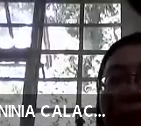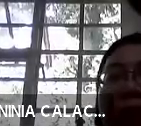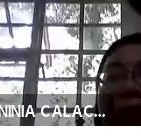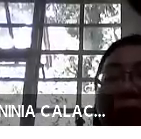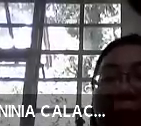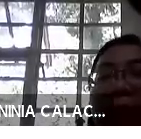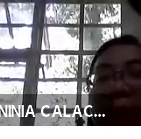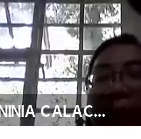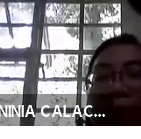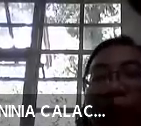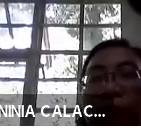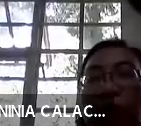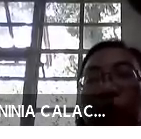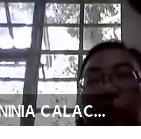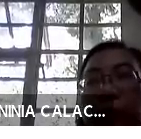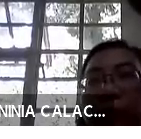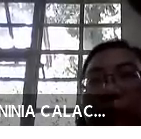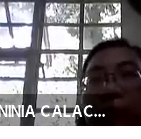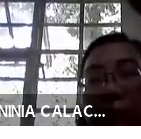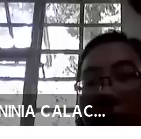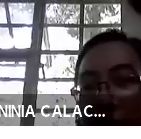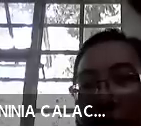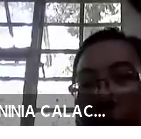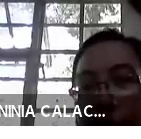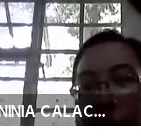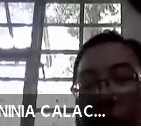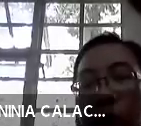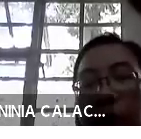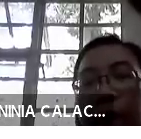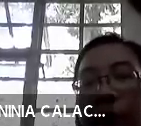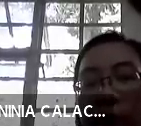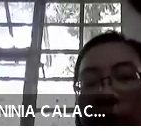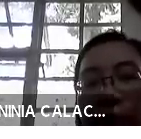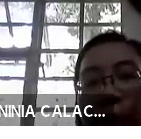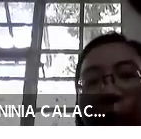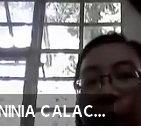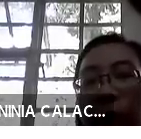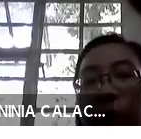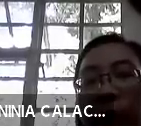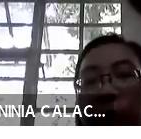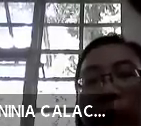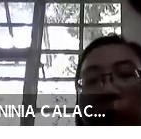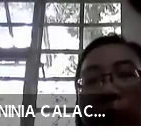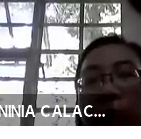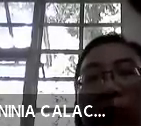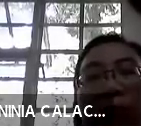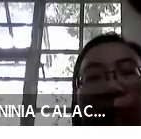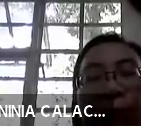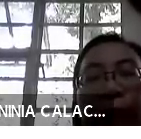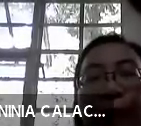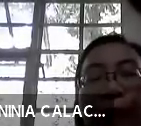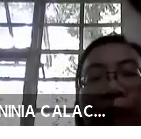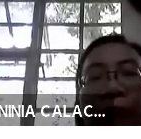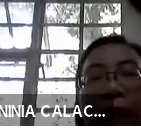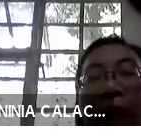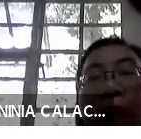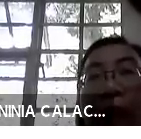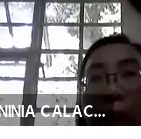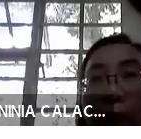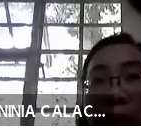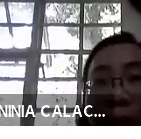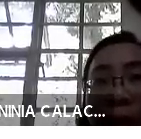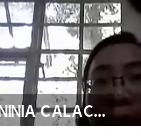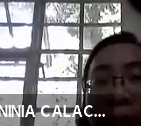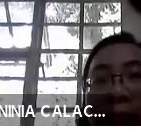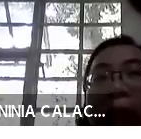is getting the best education, getting the right foundation from the University of Santo Tomas. That's the very first thing.